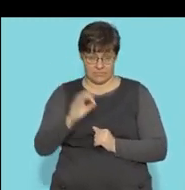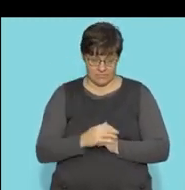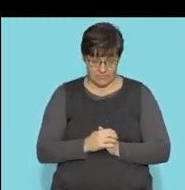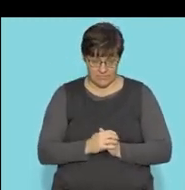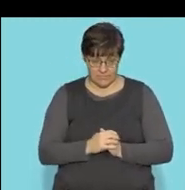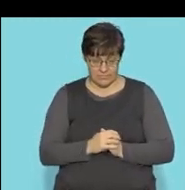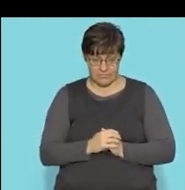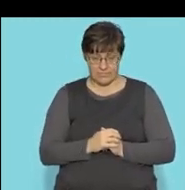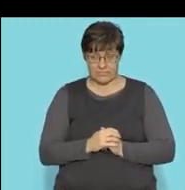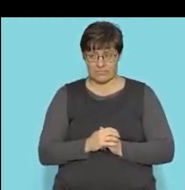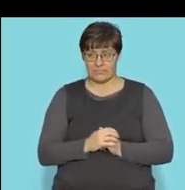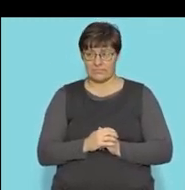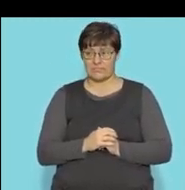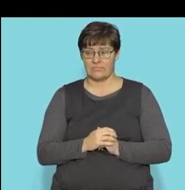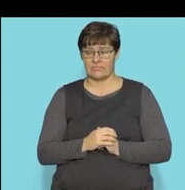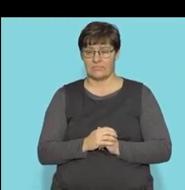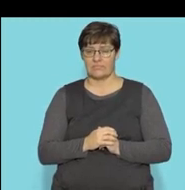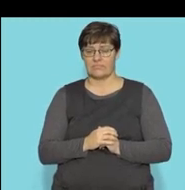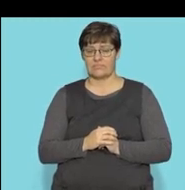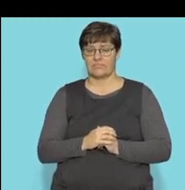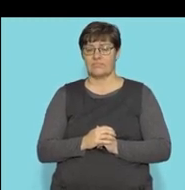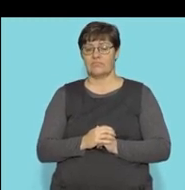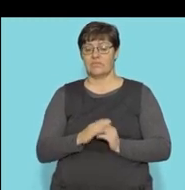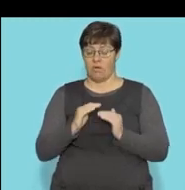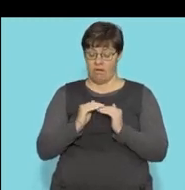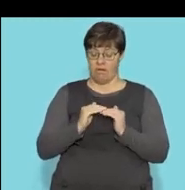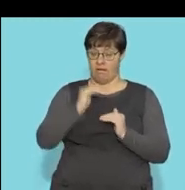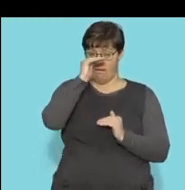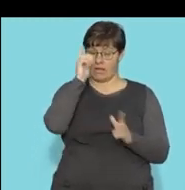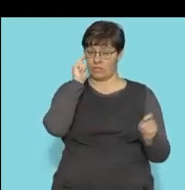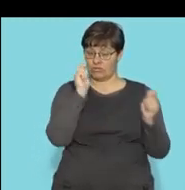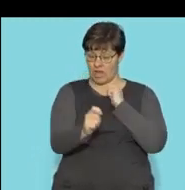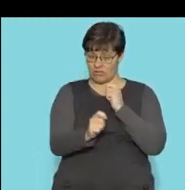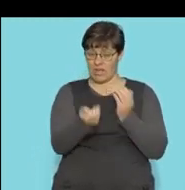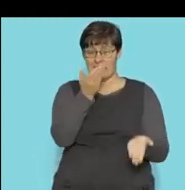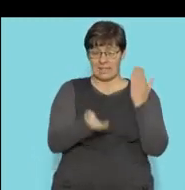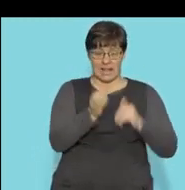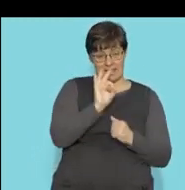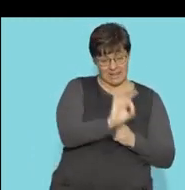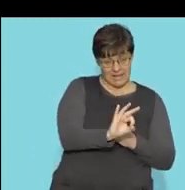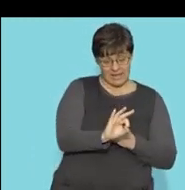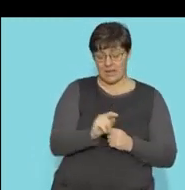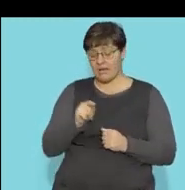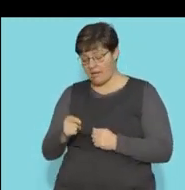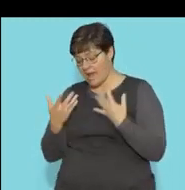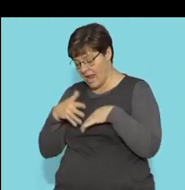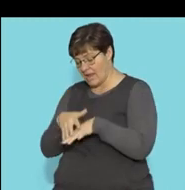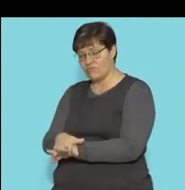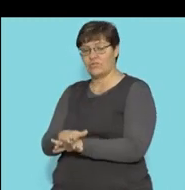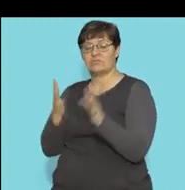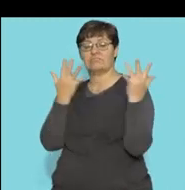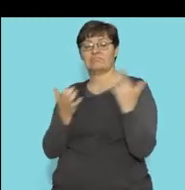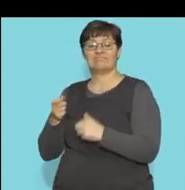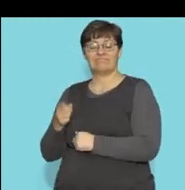centimeters cubed. So we can see as my height changed by a scale factor of 3, this influenced